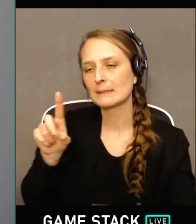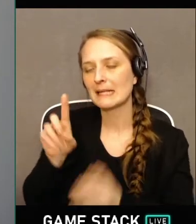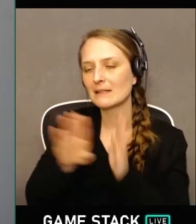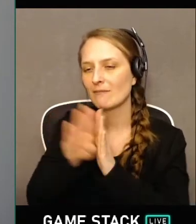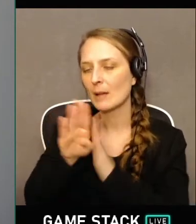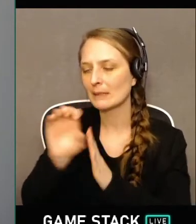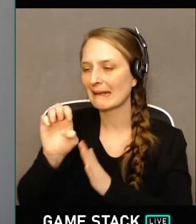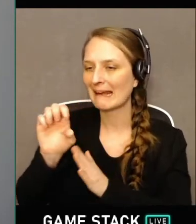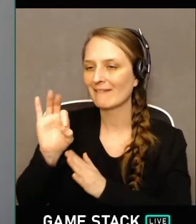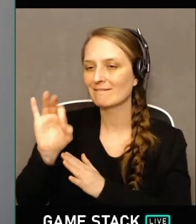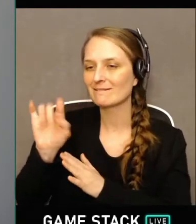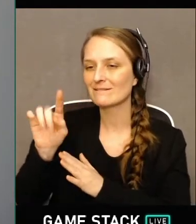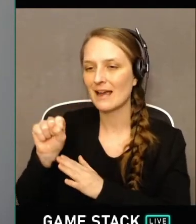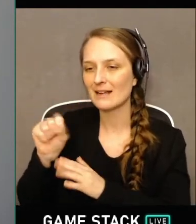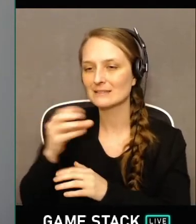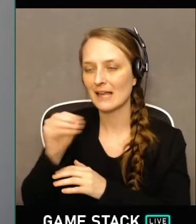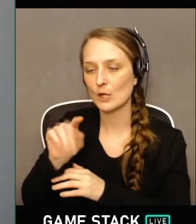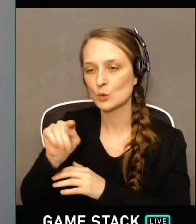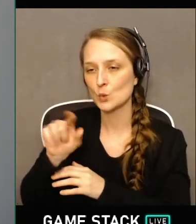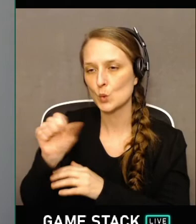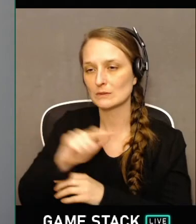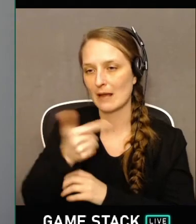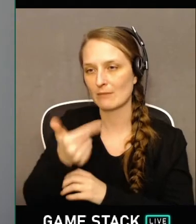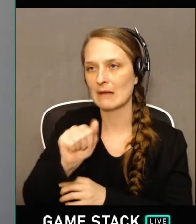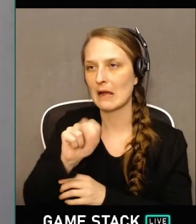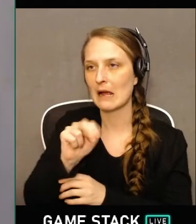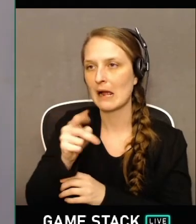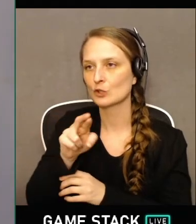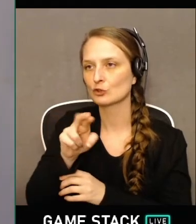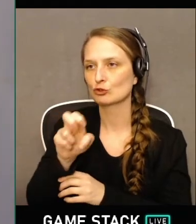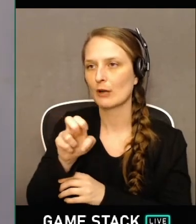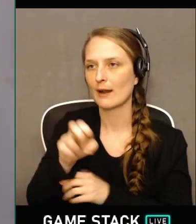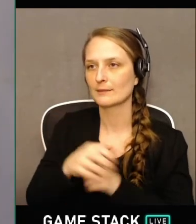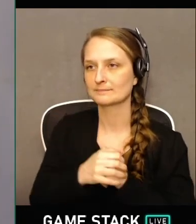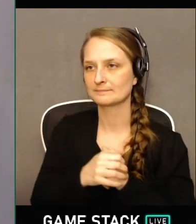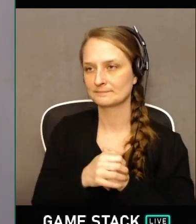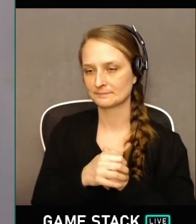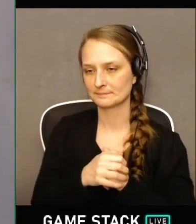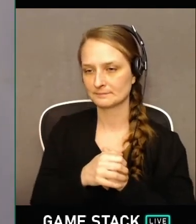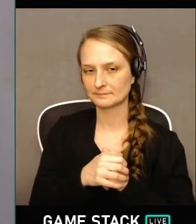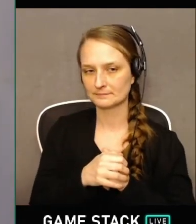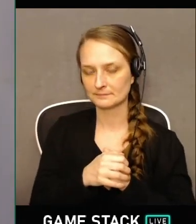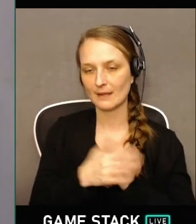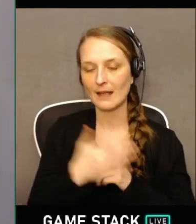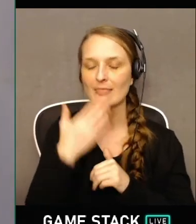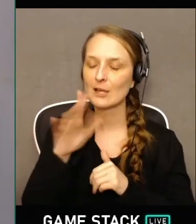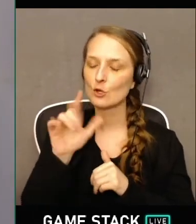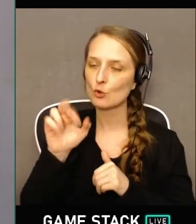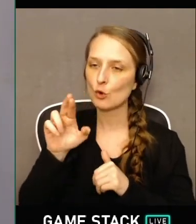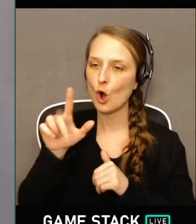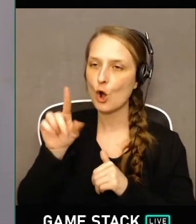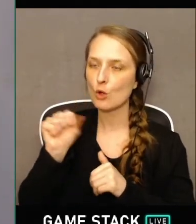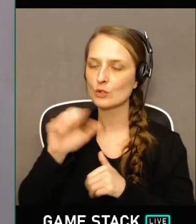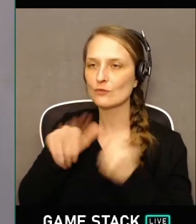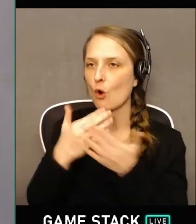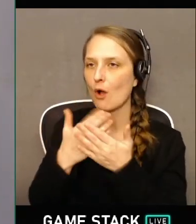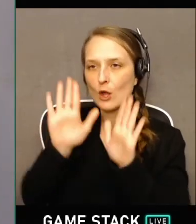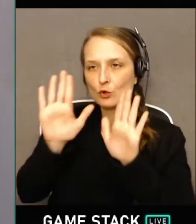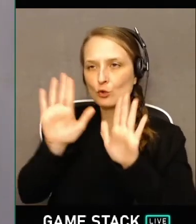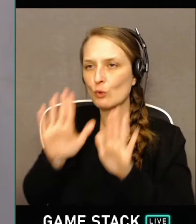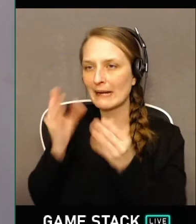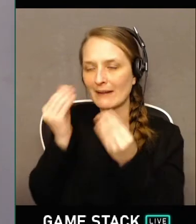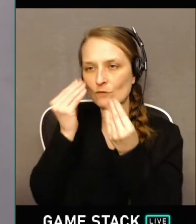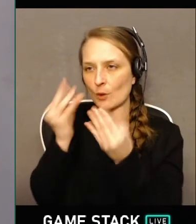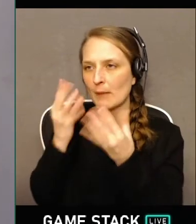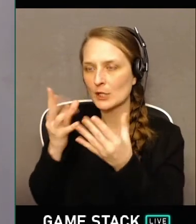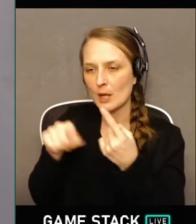tools, and we'll turn you over to Andre to wrap things up. Thank you, Carlos, for all that great information about